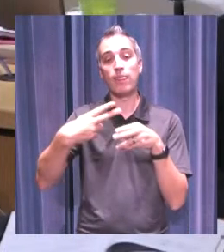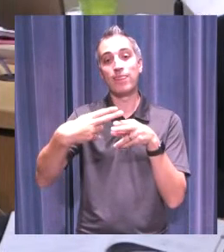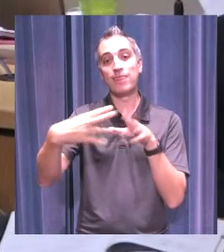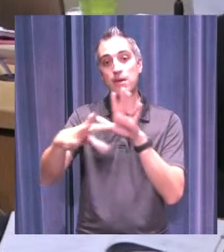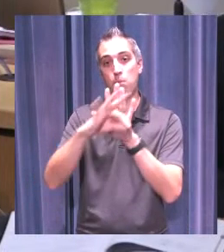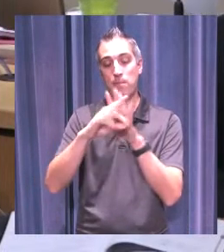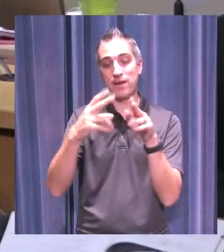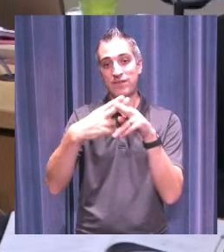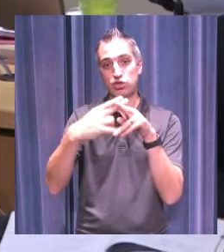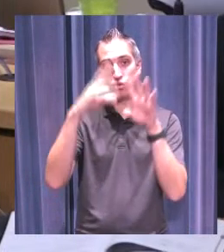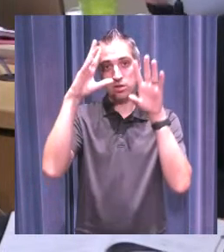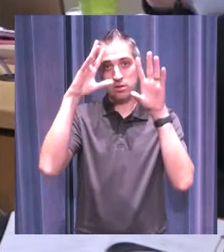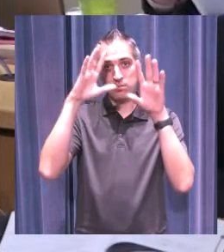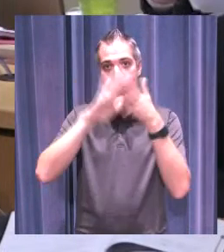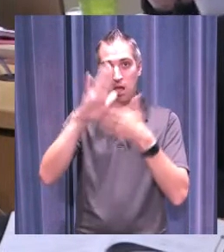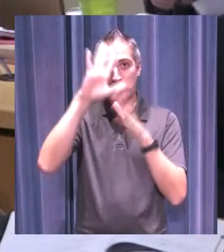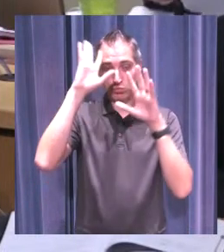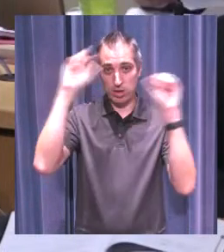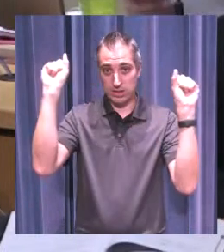position.